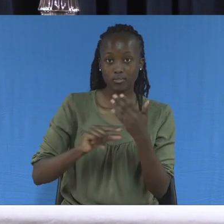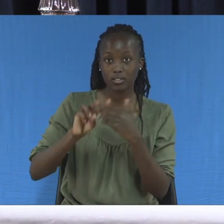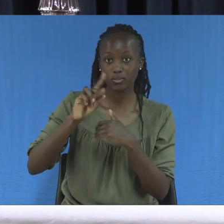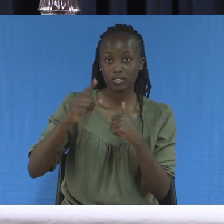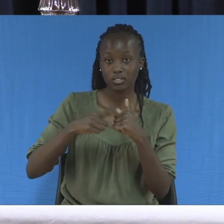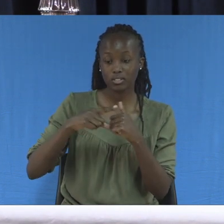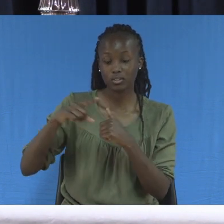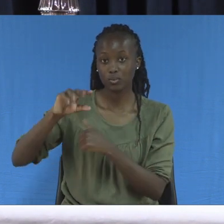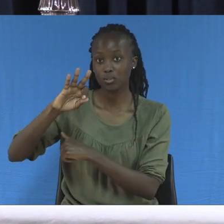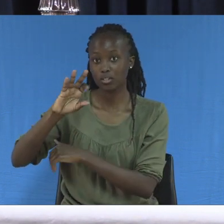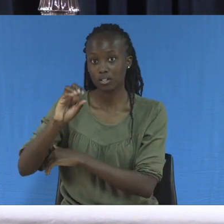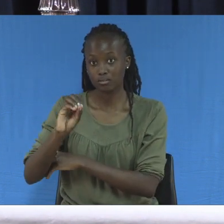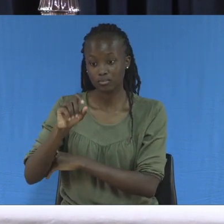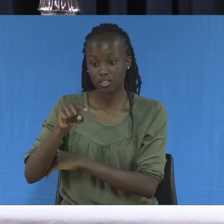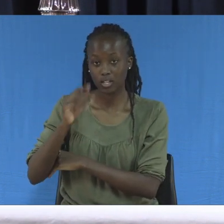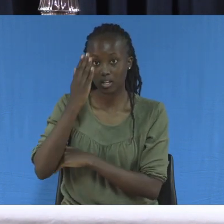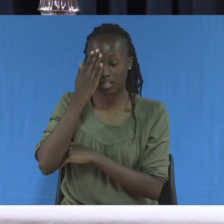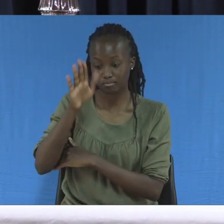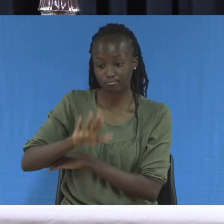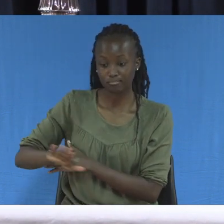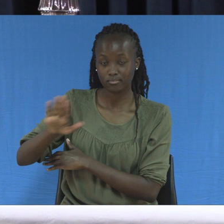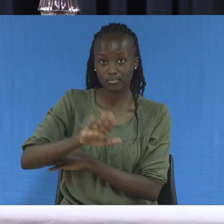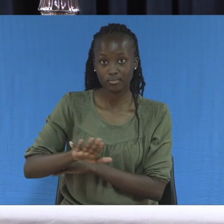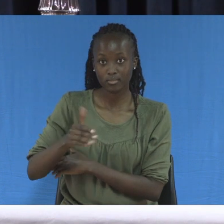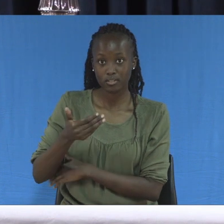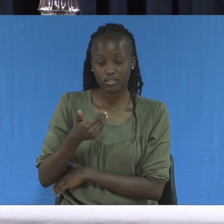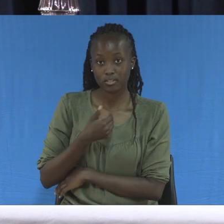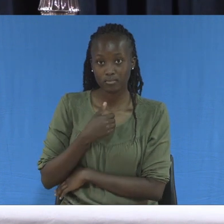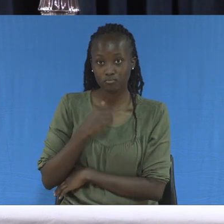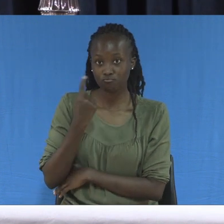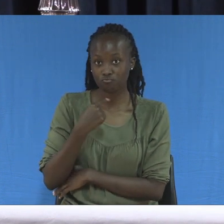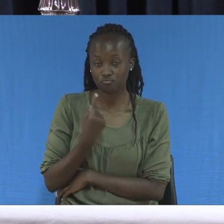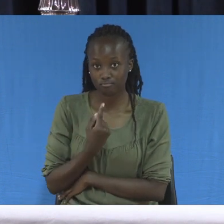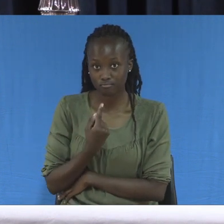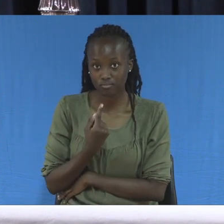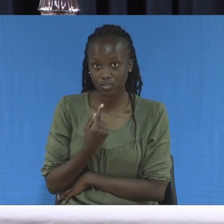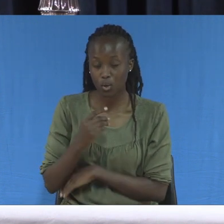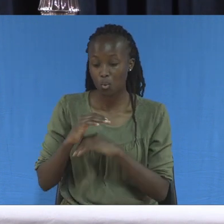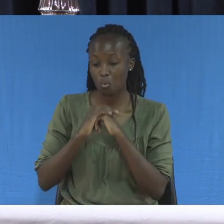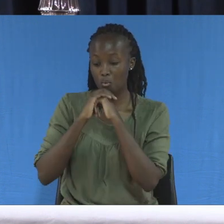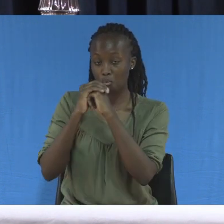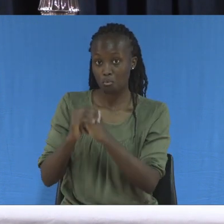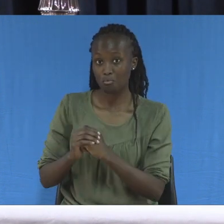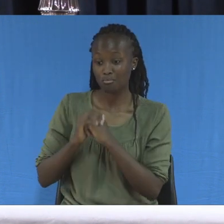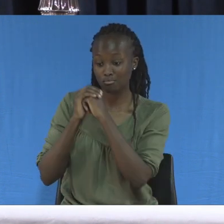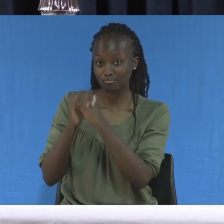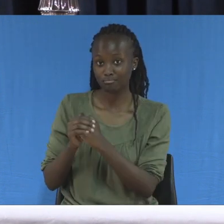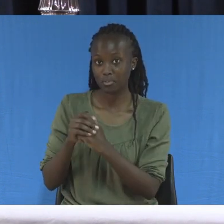we find in Israel a dominant form of worship,